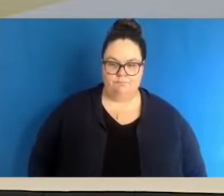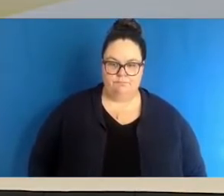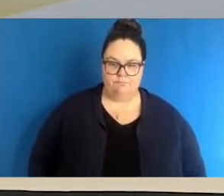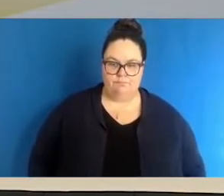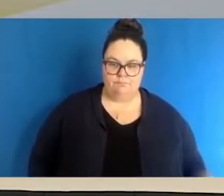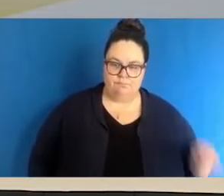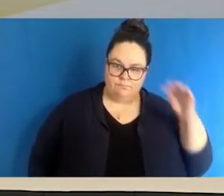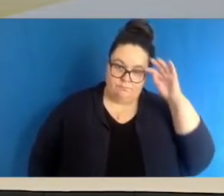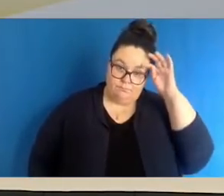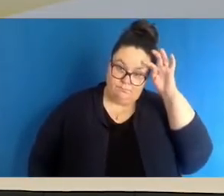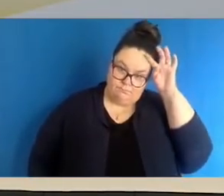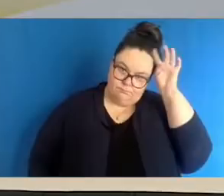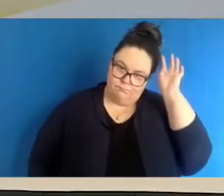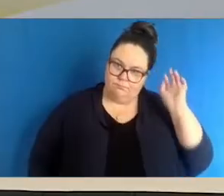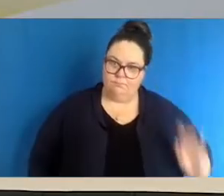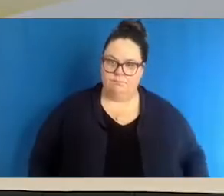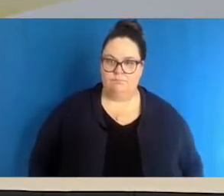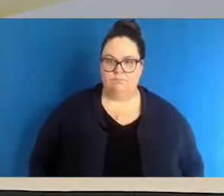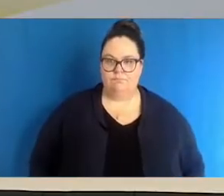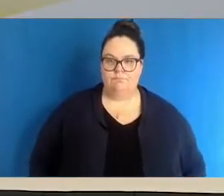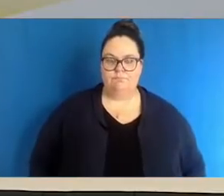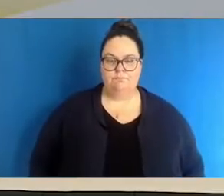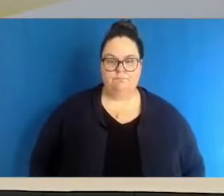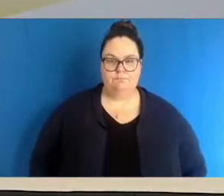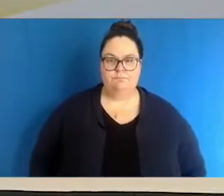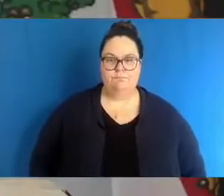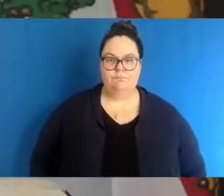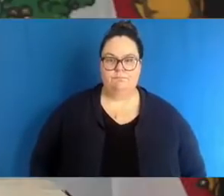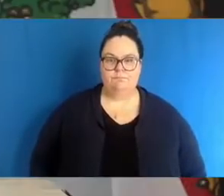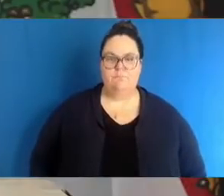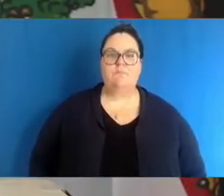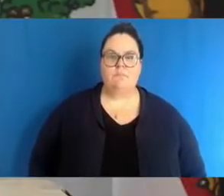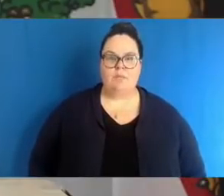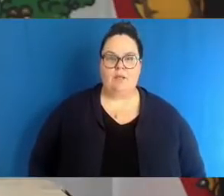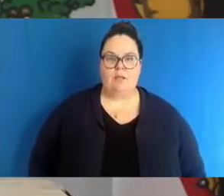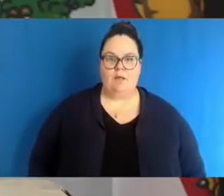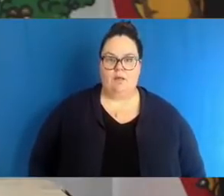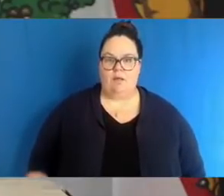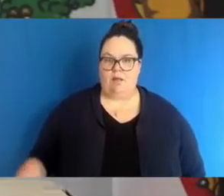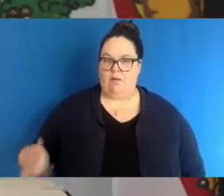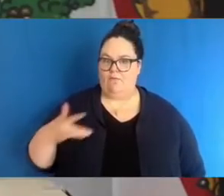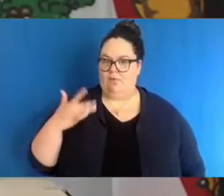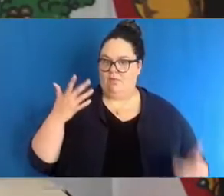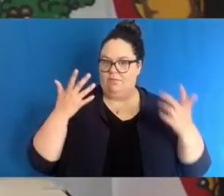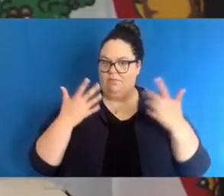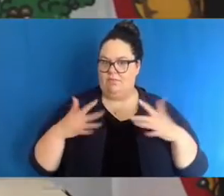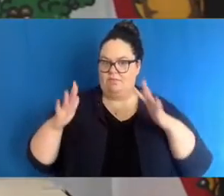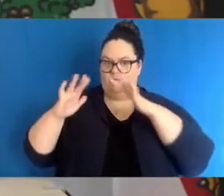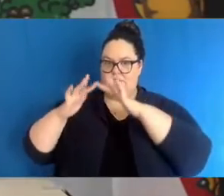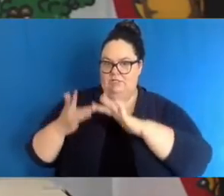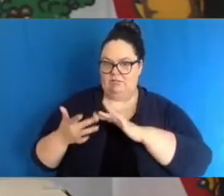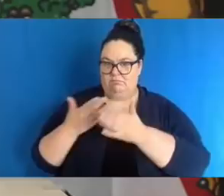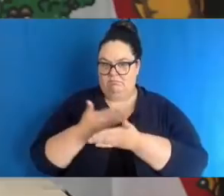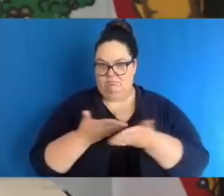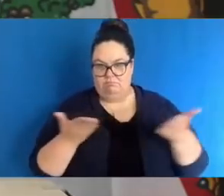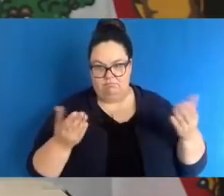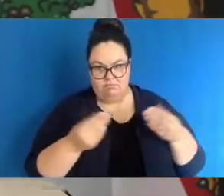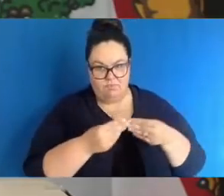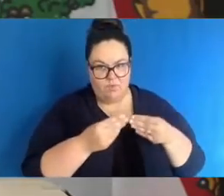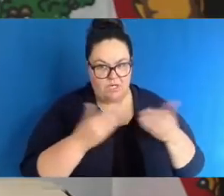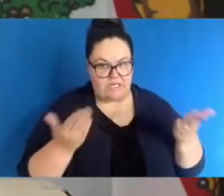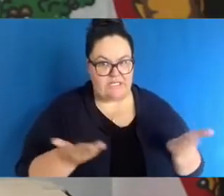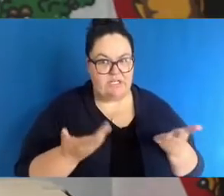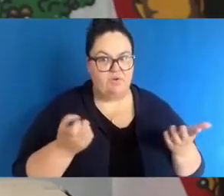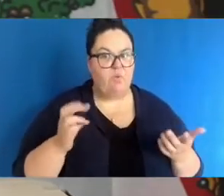C'est très bien. Merci beaucoup. OK. Merci. Well, I believe that ends the online. Do you guys have more here,